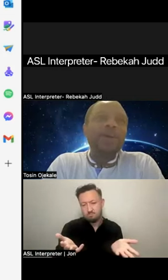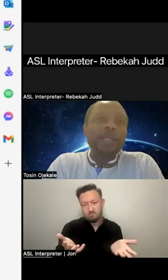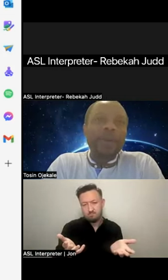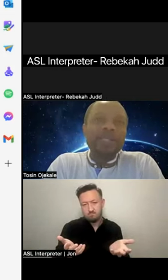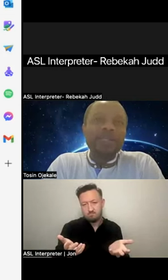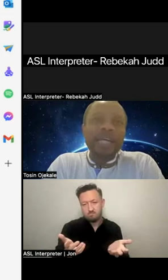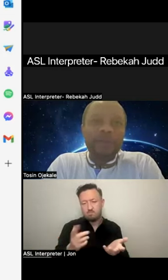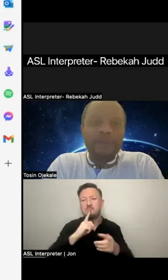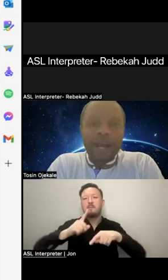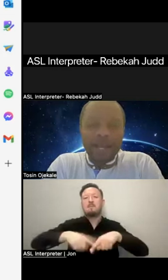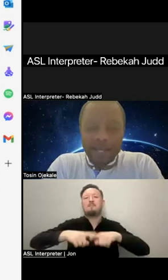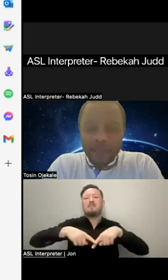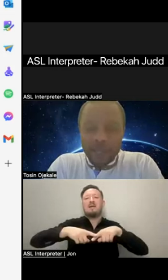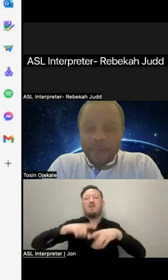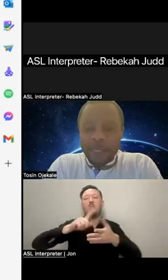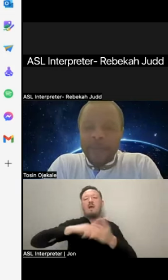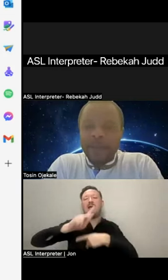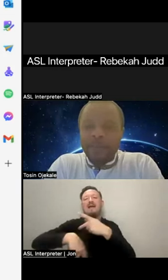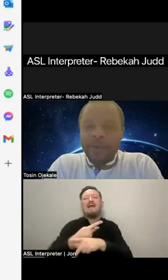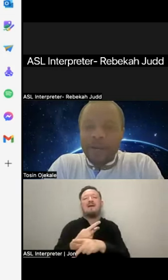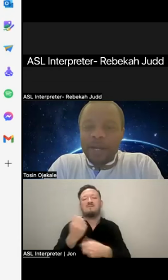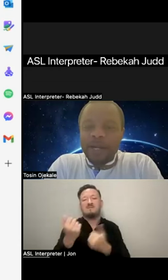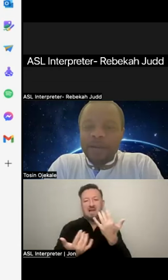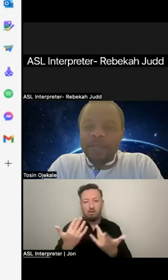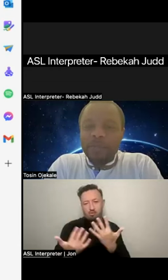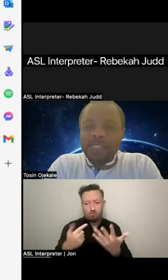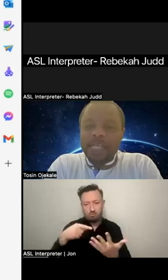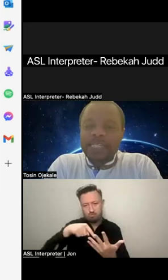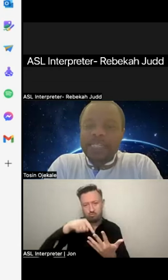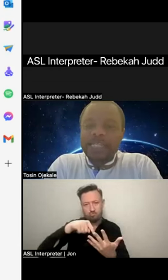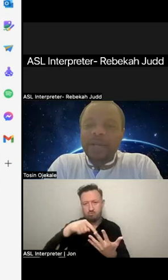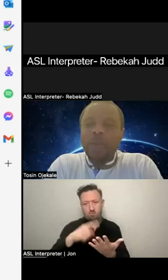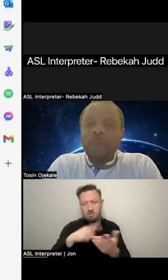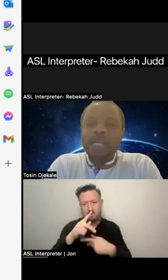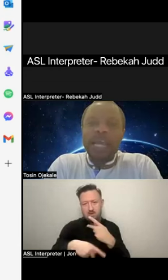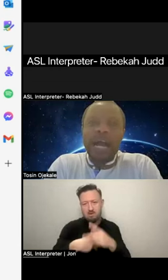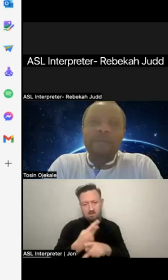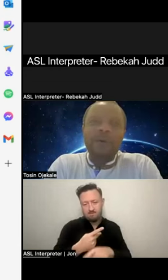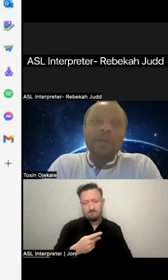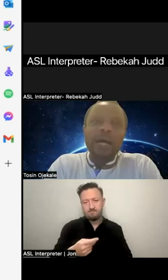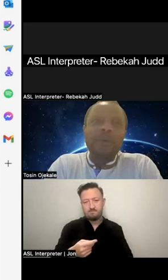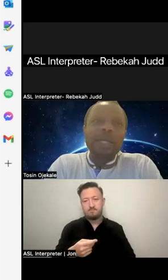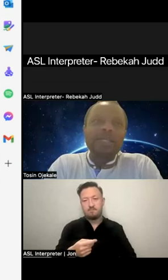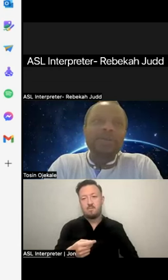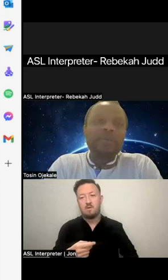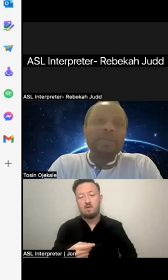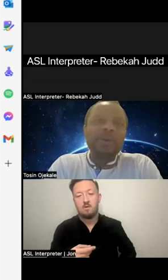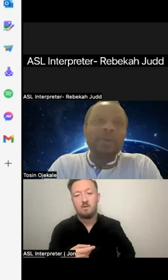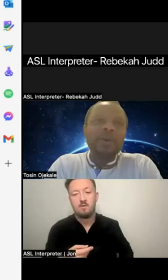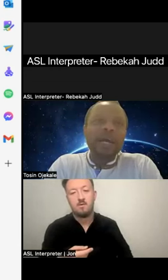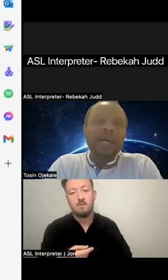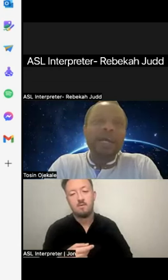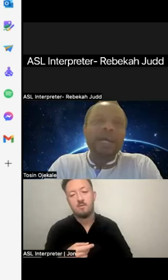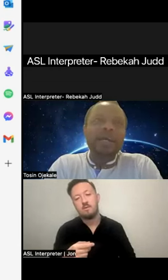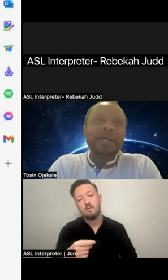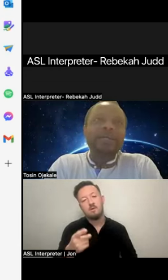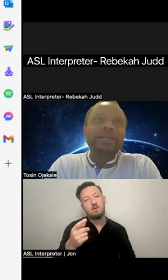it all depends on the type of fire anyway. But in most cases, they have other ways. So maybe some